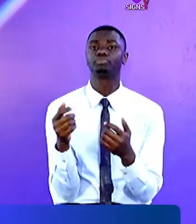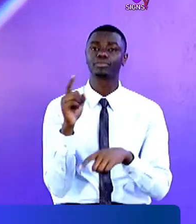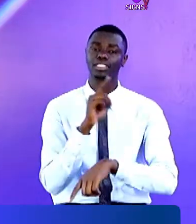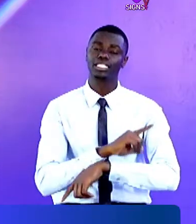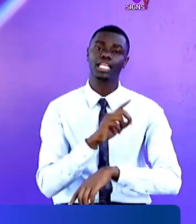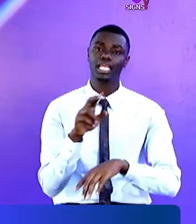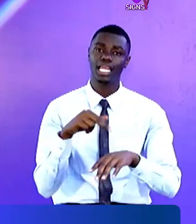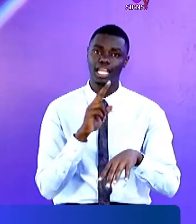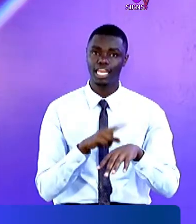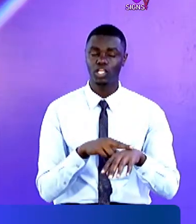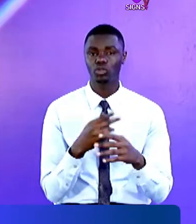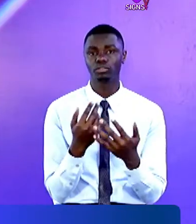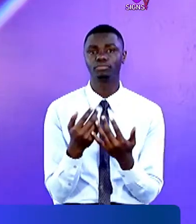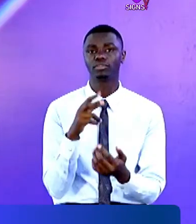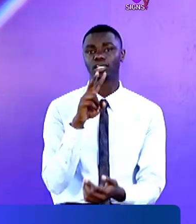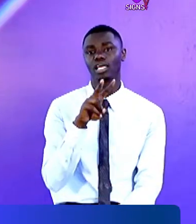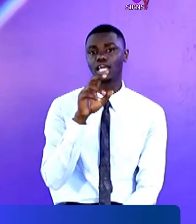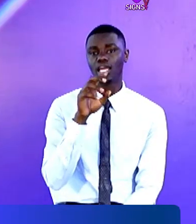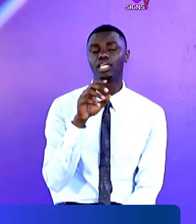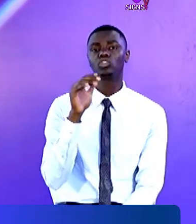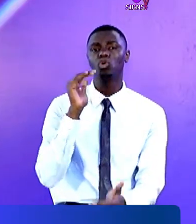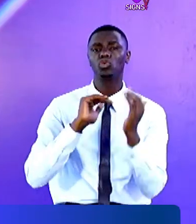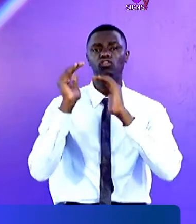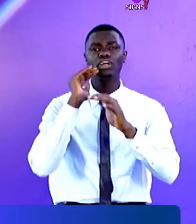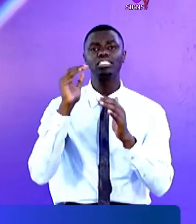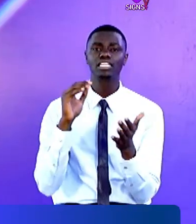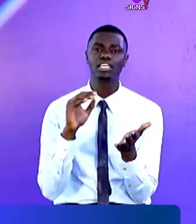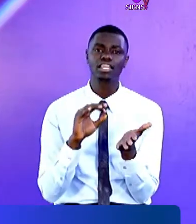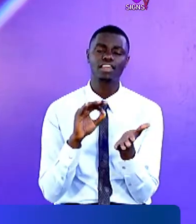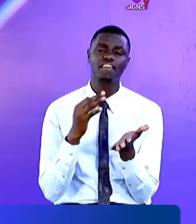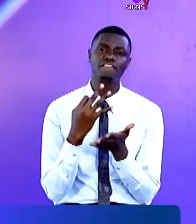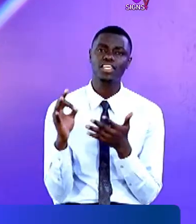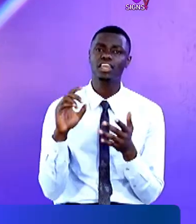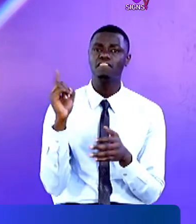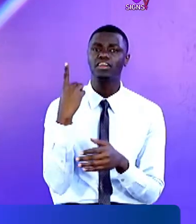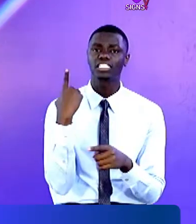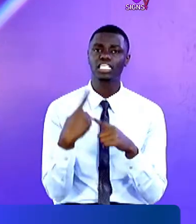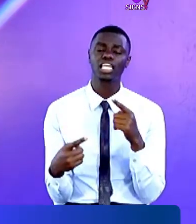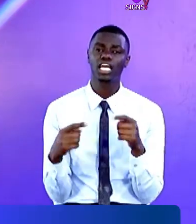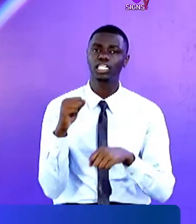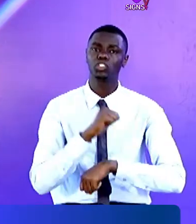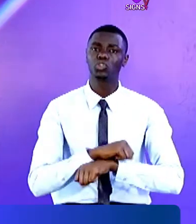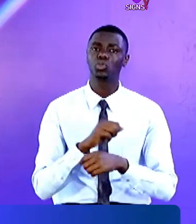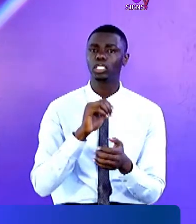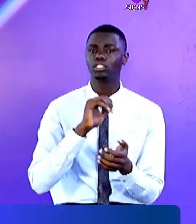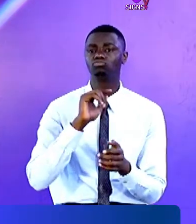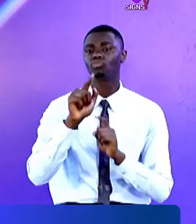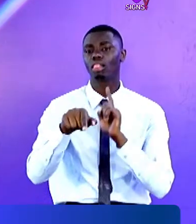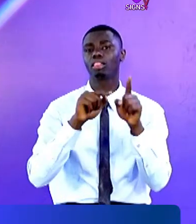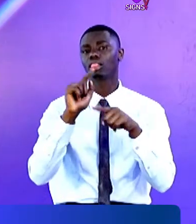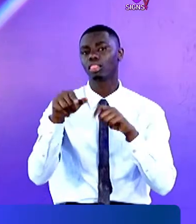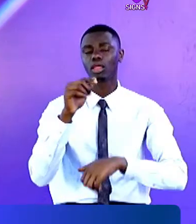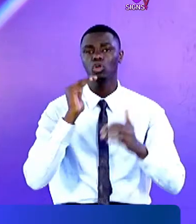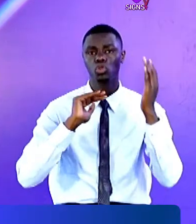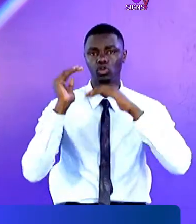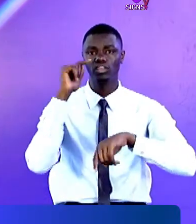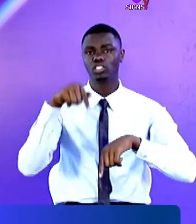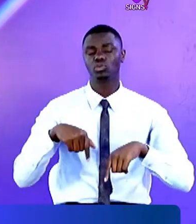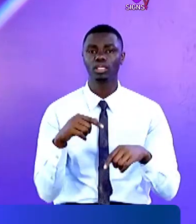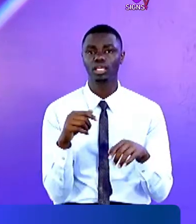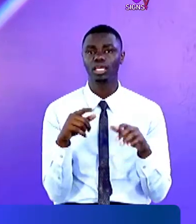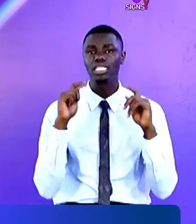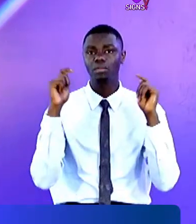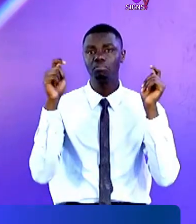Professor, varsity fees shocker. First-year students begin reporting to universities today amid the protests